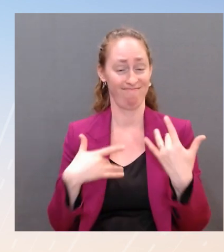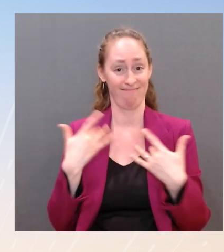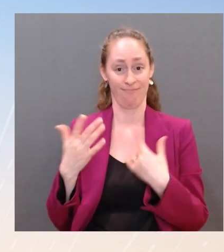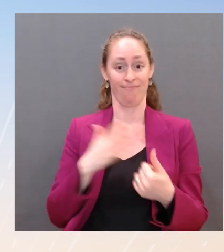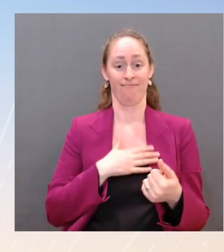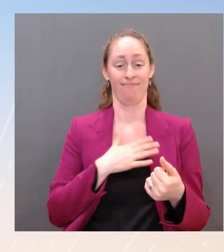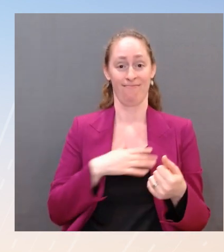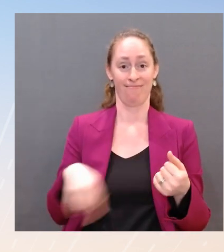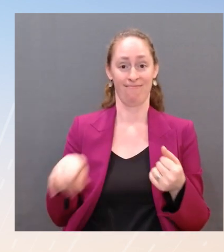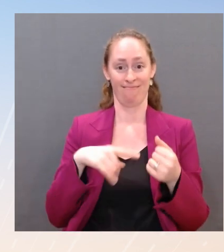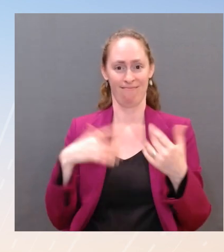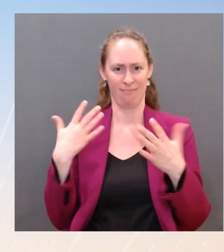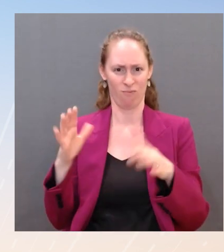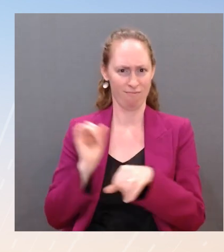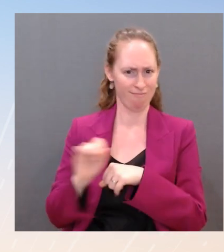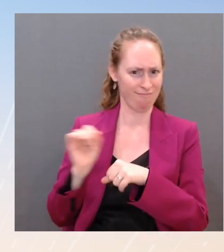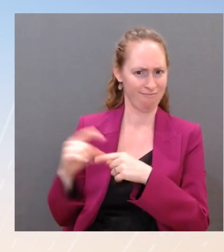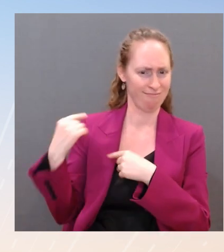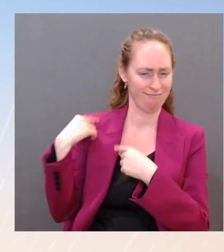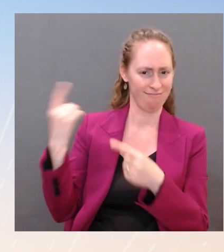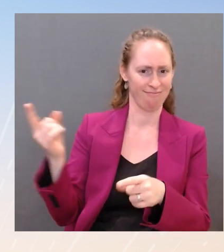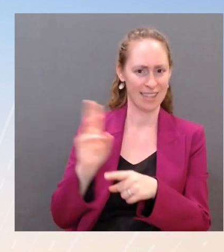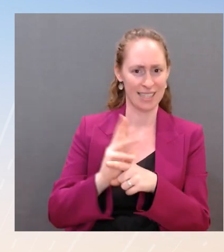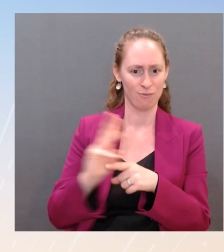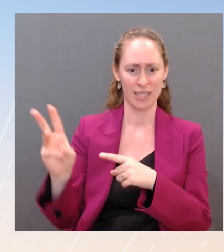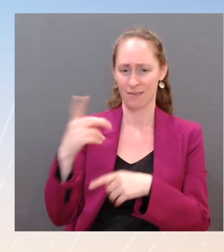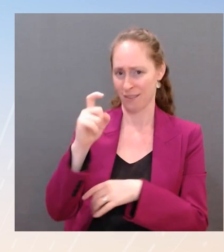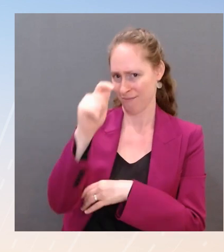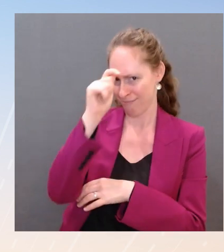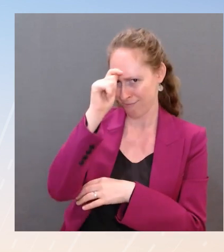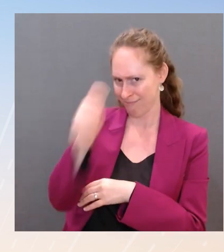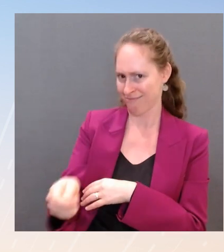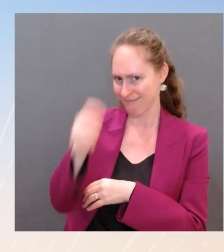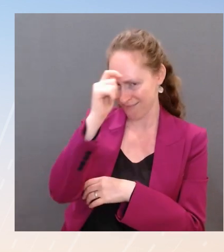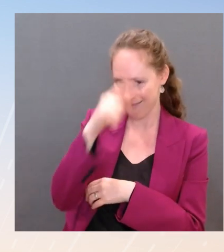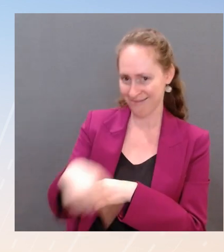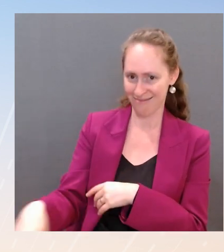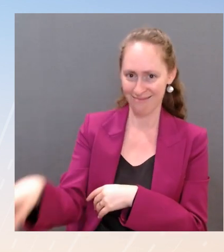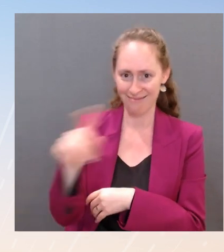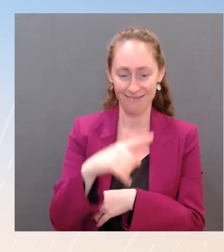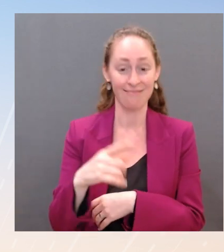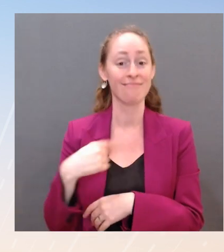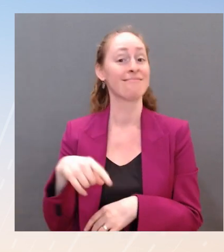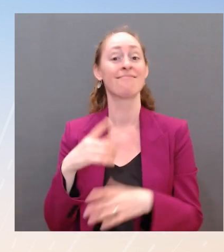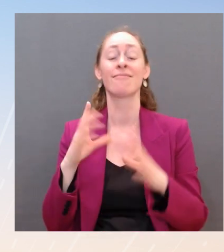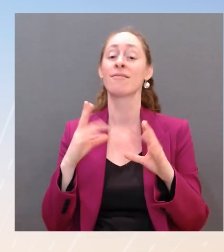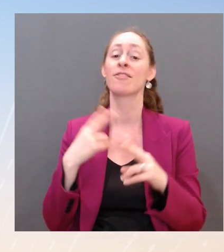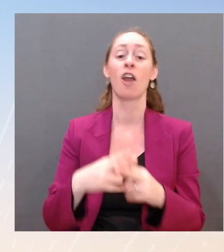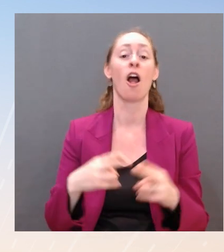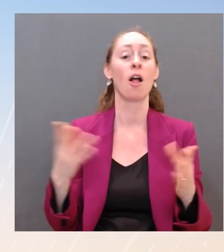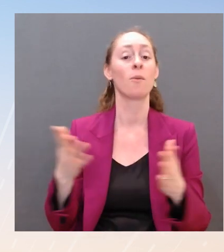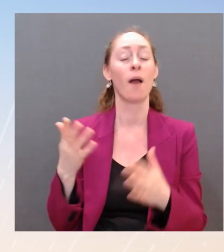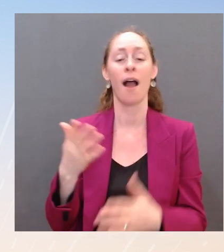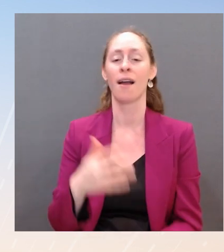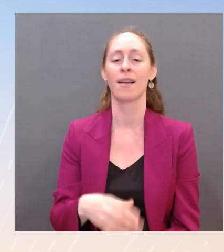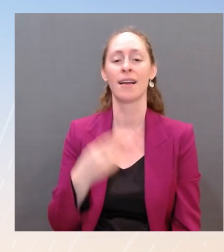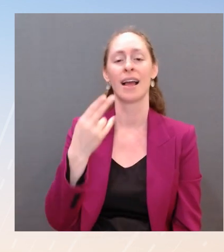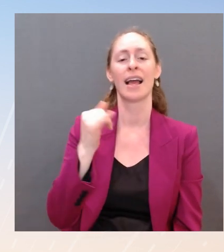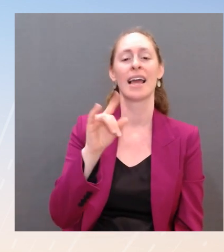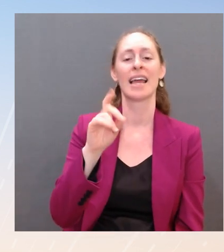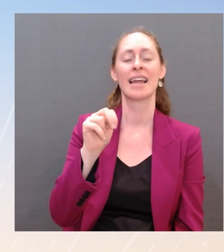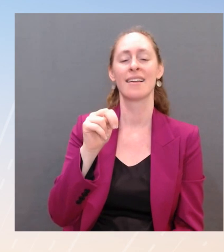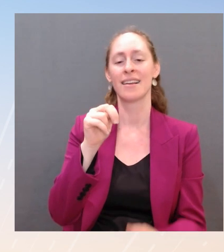out to them. We have our group's called Hidden Healers, and we're focused on culturally grounded healing. And the idea is